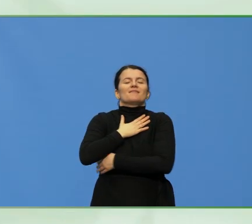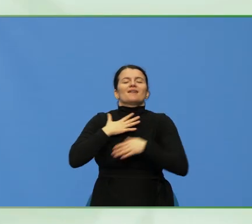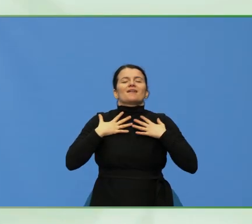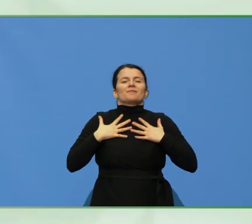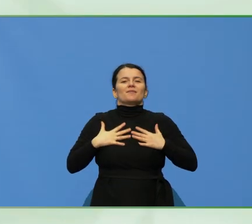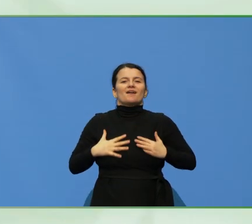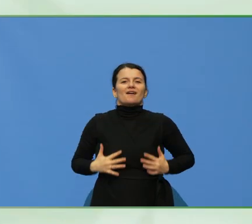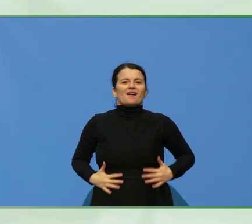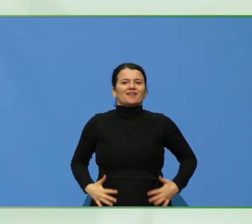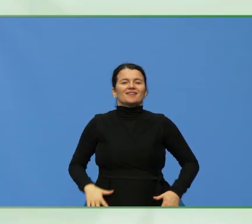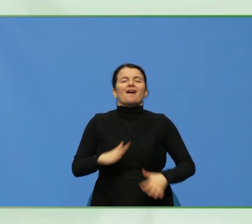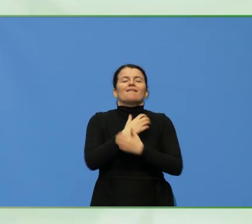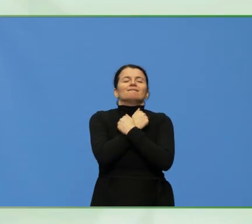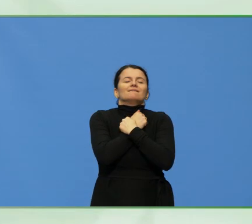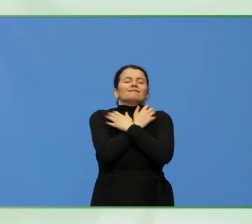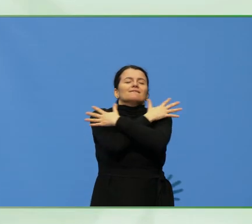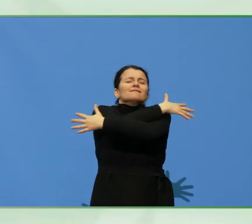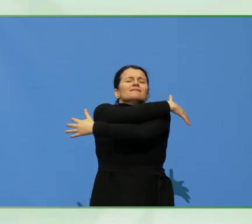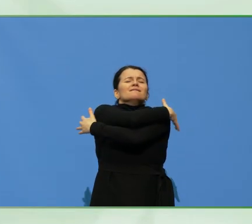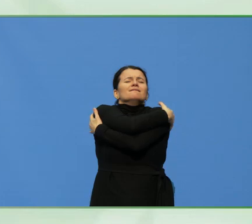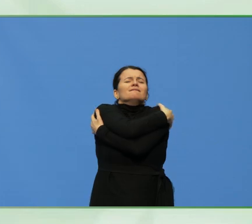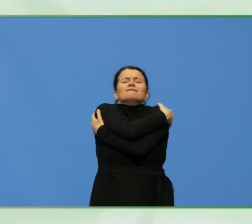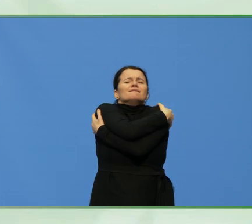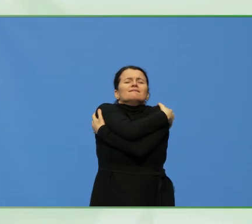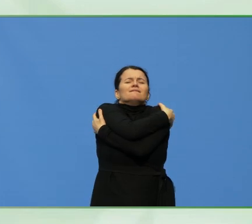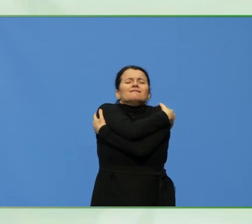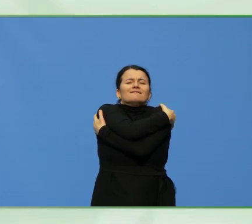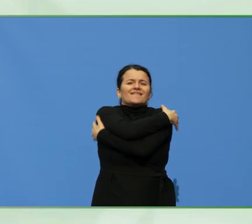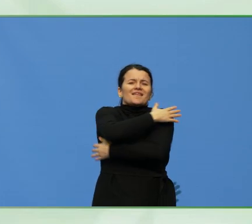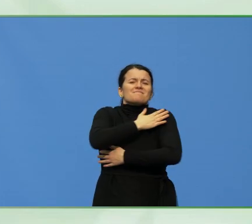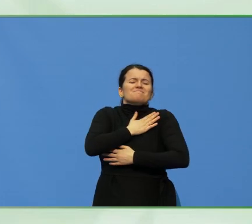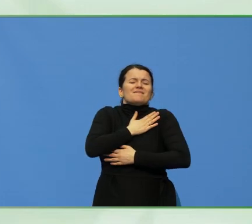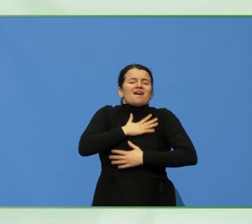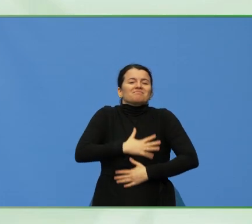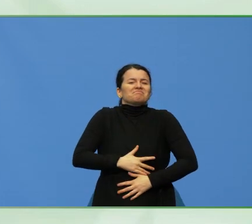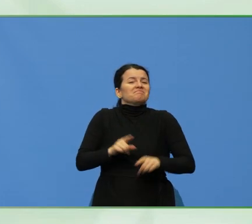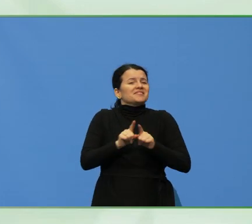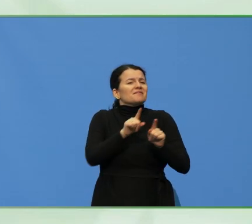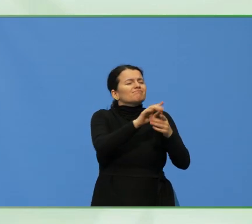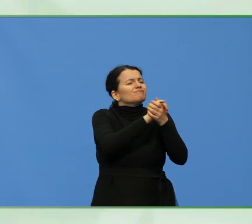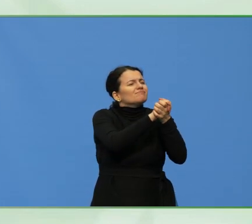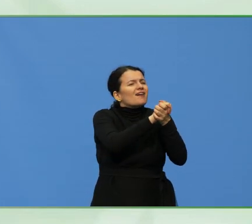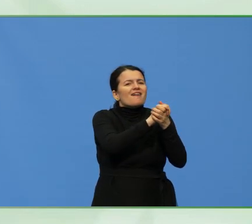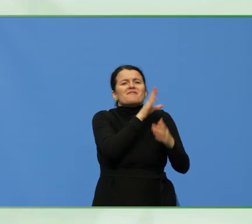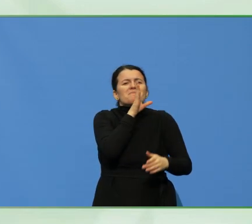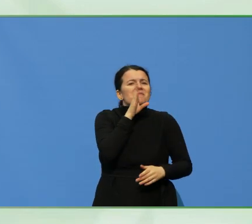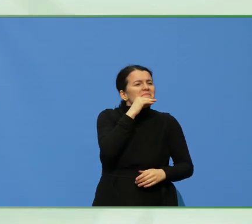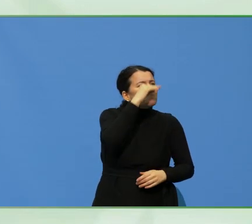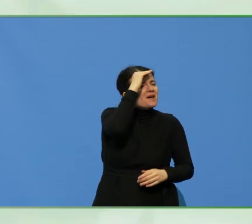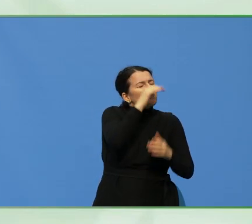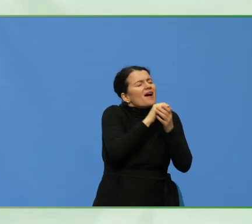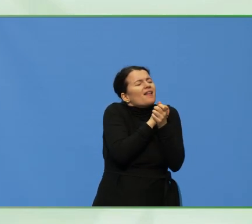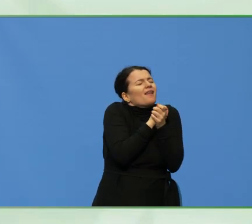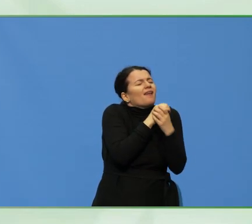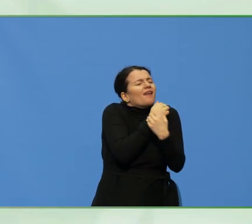it, hug it, give it the same love that you would give your best friend or your parent or someone that you care